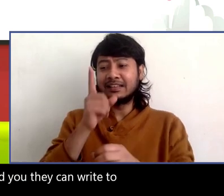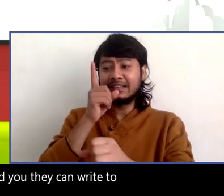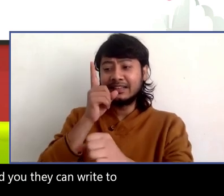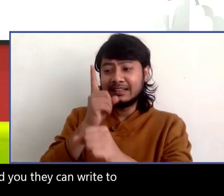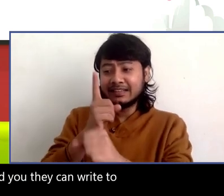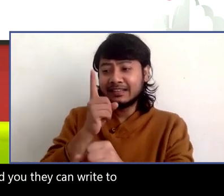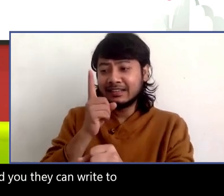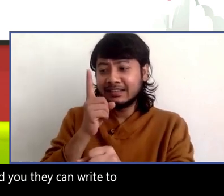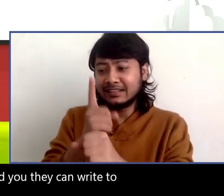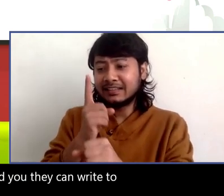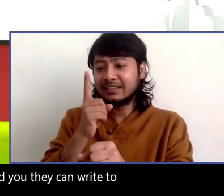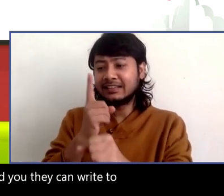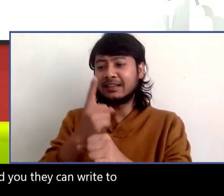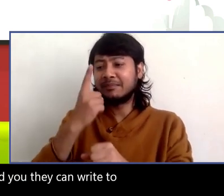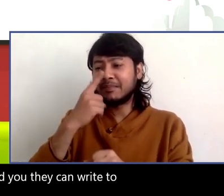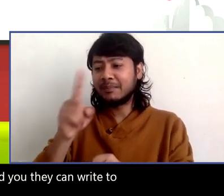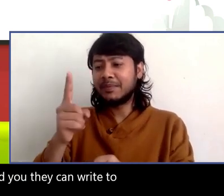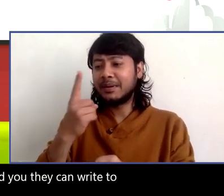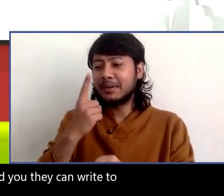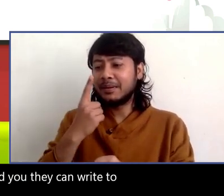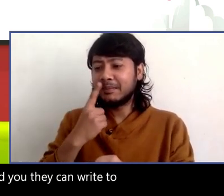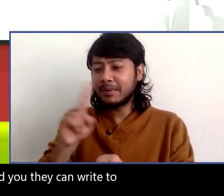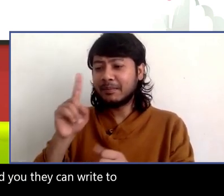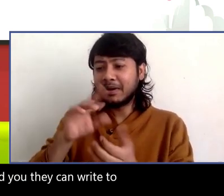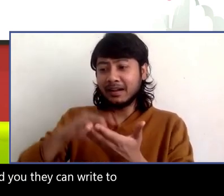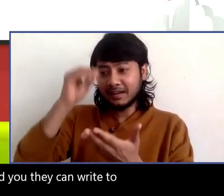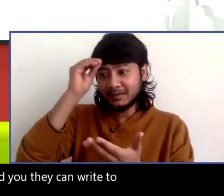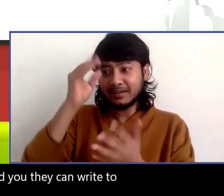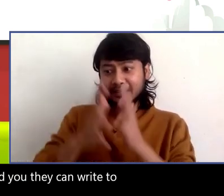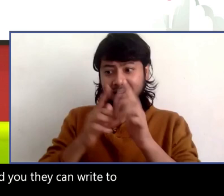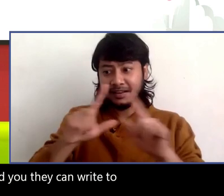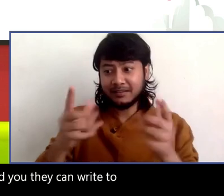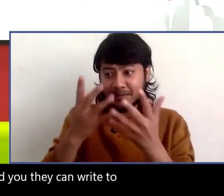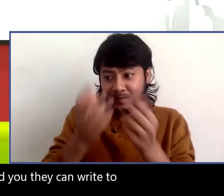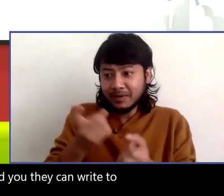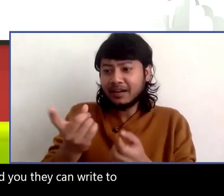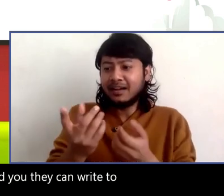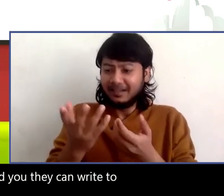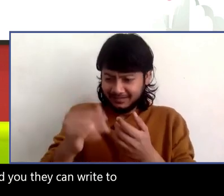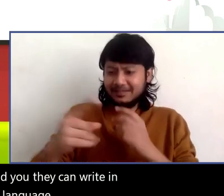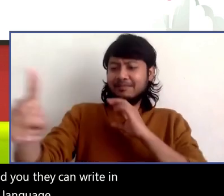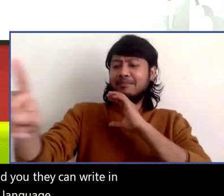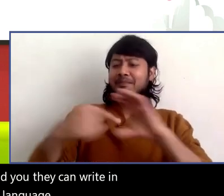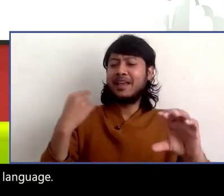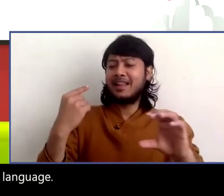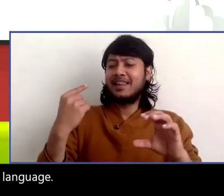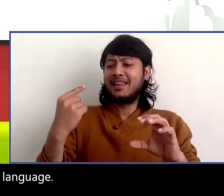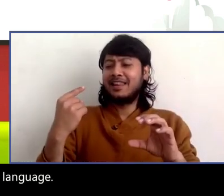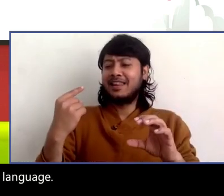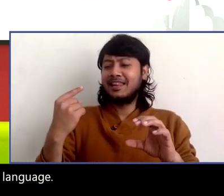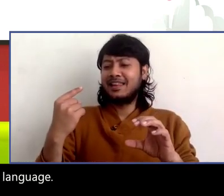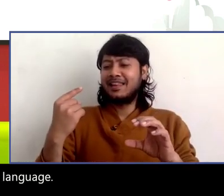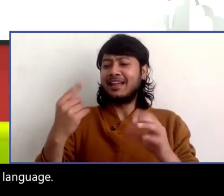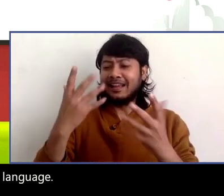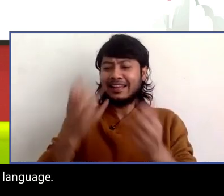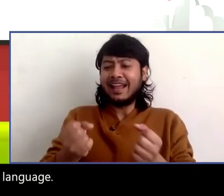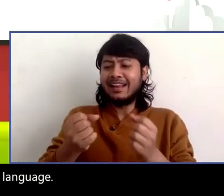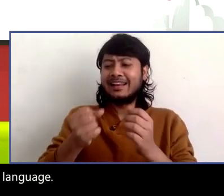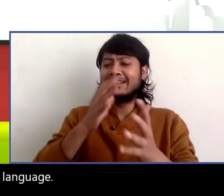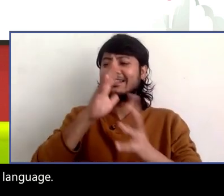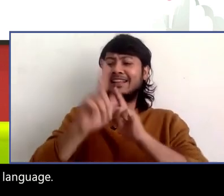IndiaEnglishandSummit@gmail.com, and you can all learn an inclusive language. Would you all be ready for that? Why